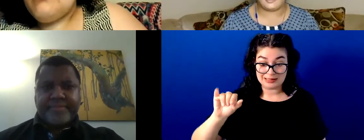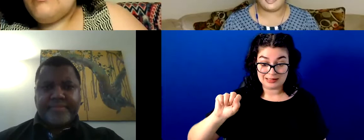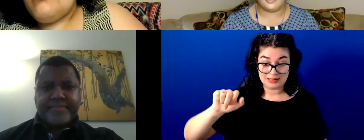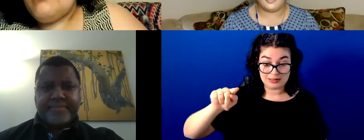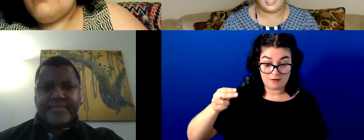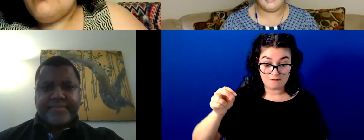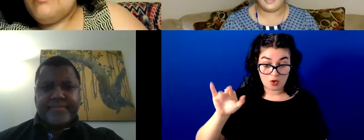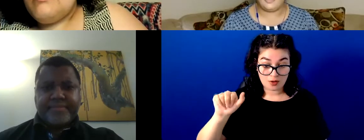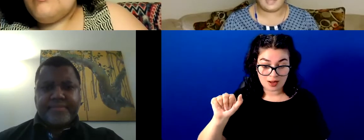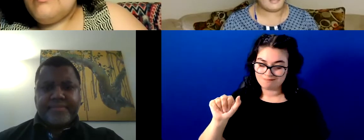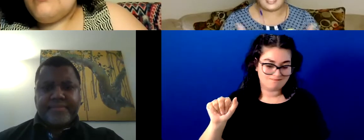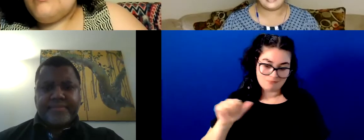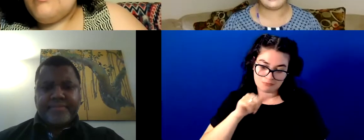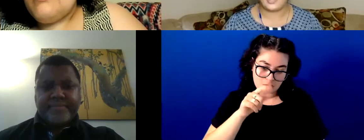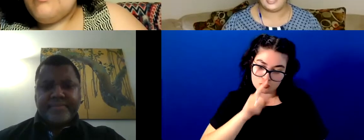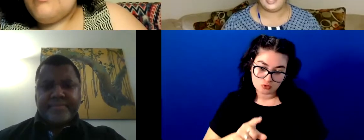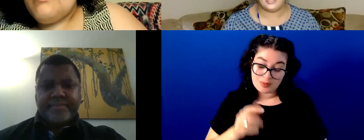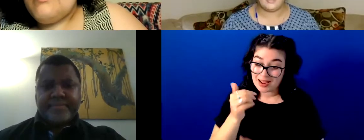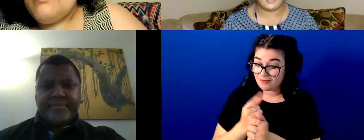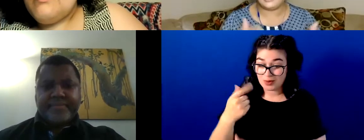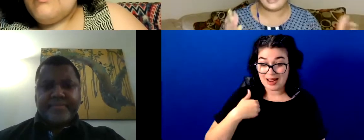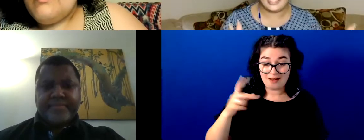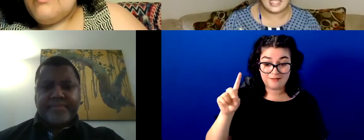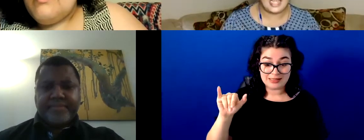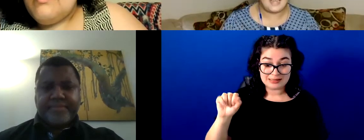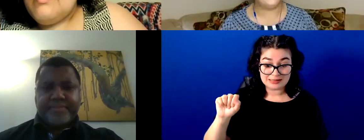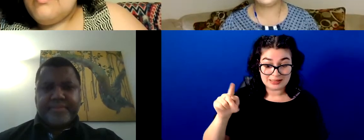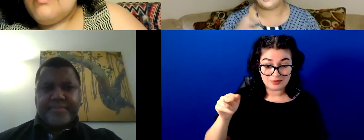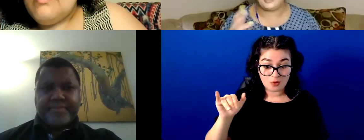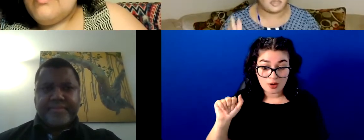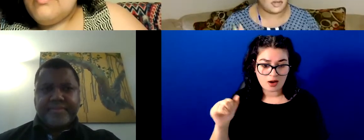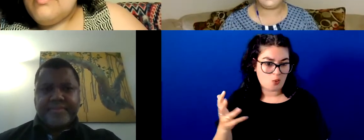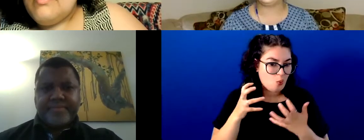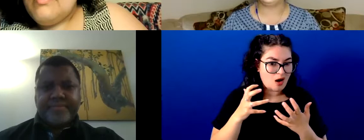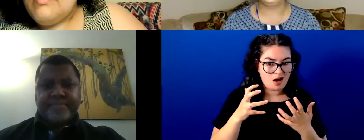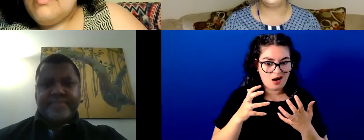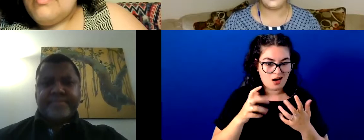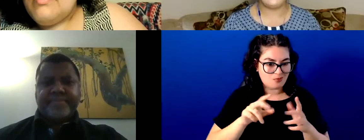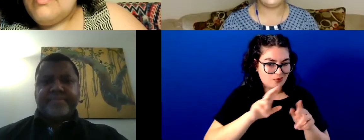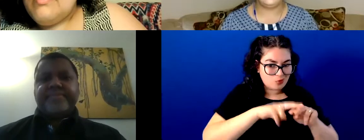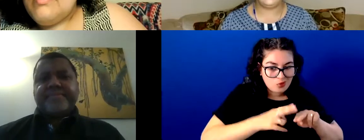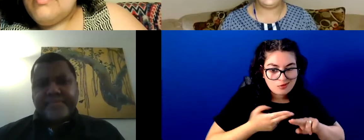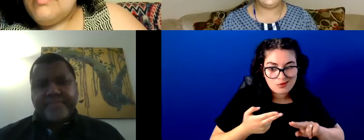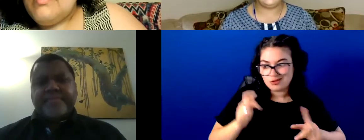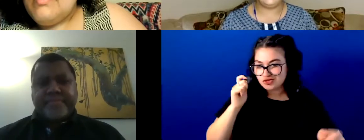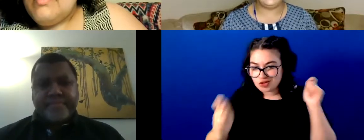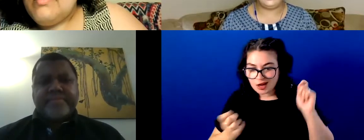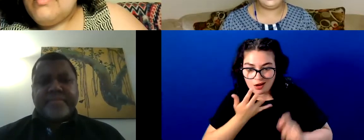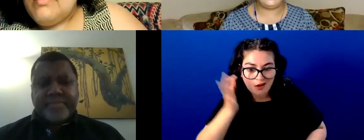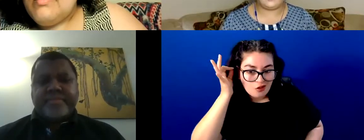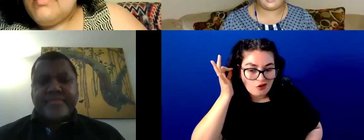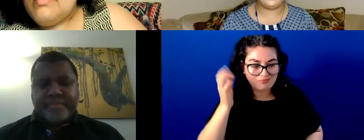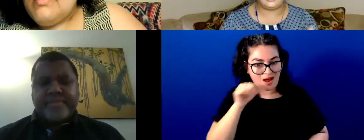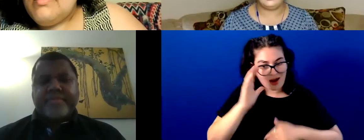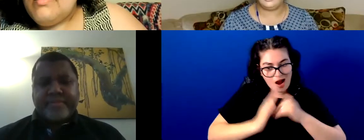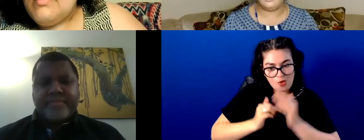true. Everybody has dysphoria. Everybody wants to lose 10 pounds or change their hair color or whatever. We need to also